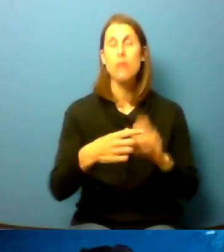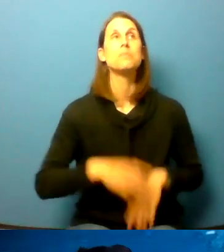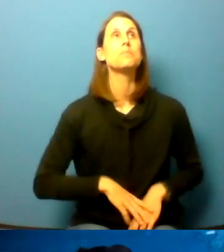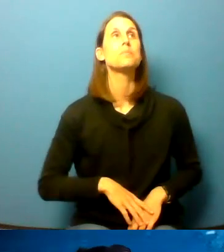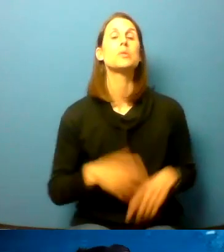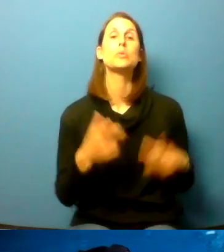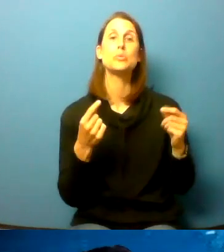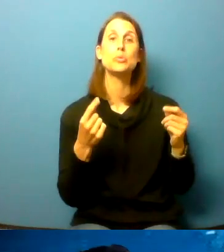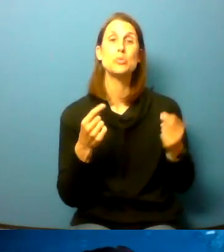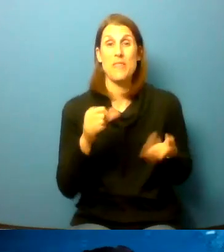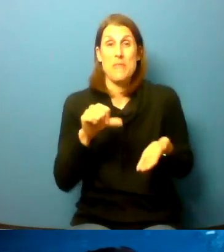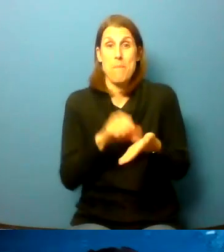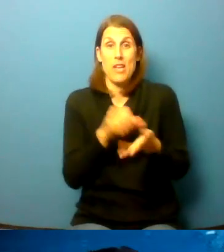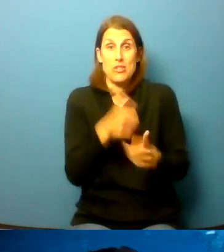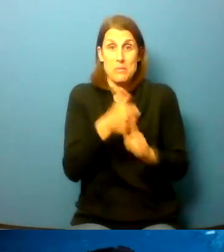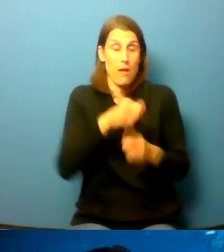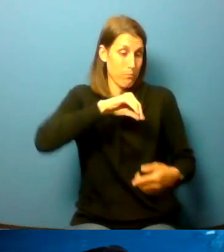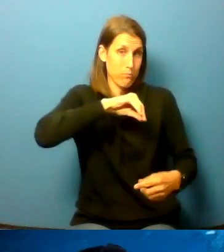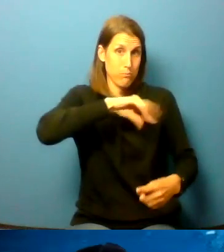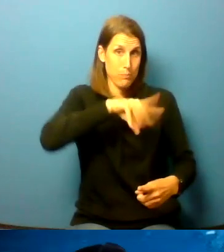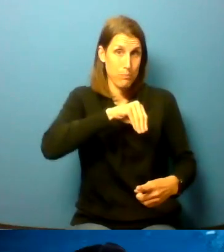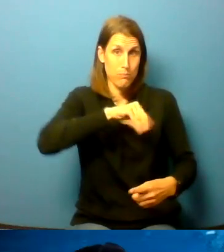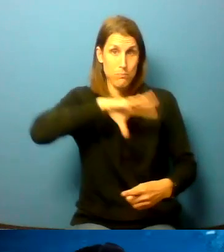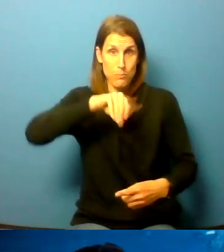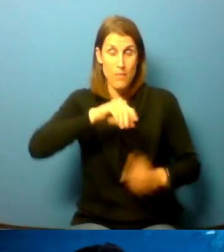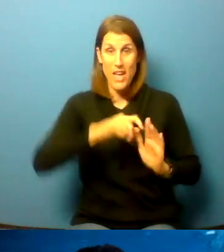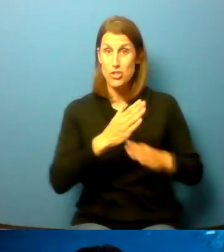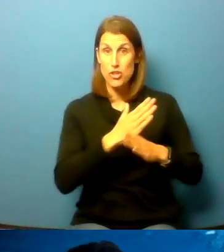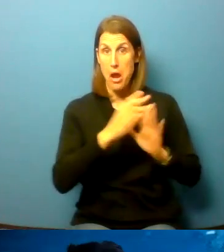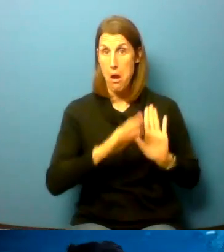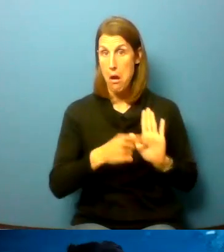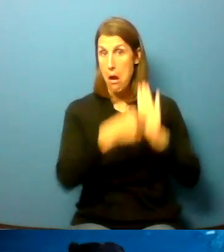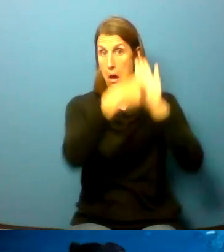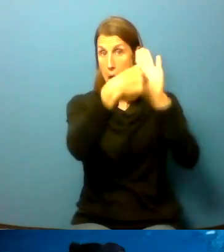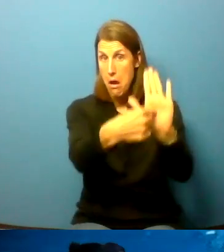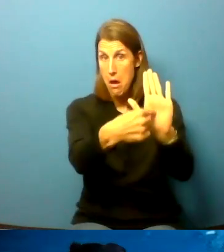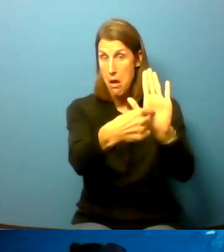device pages and kind of highlight the area we're trying to get students